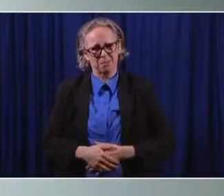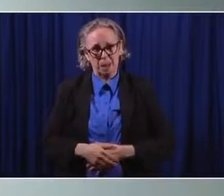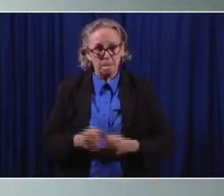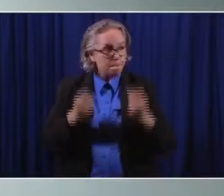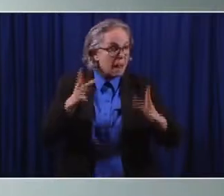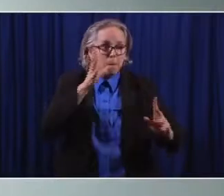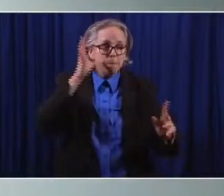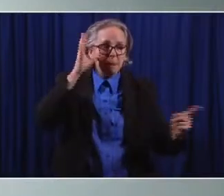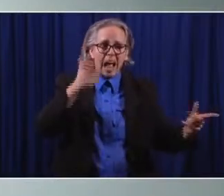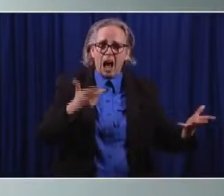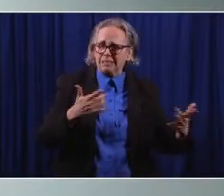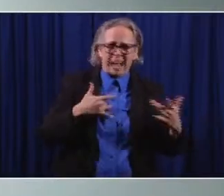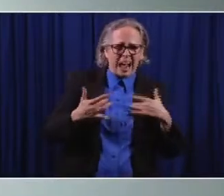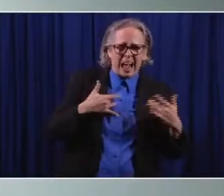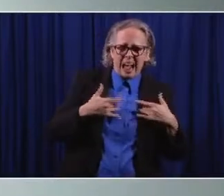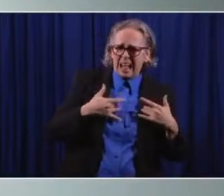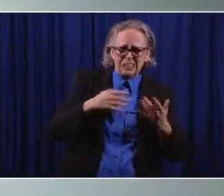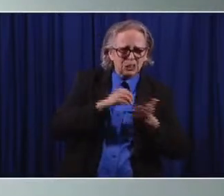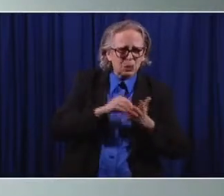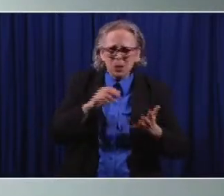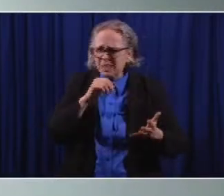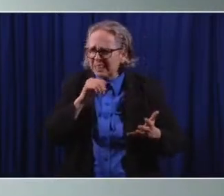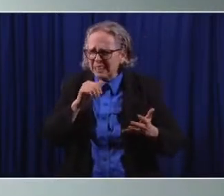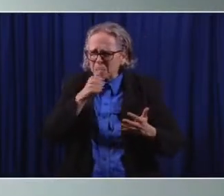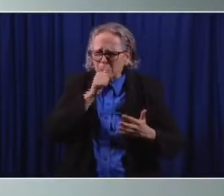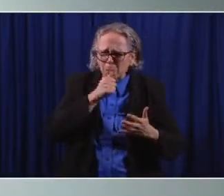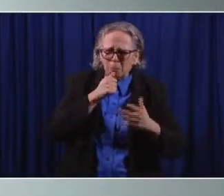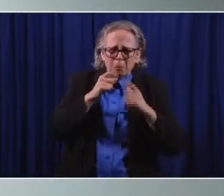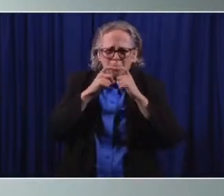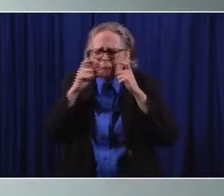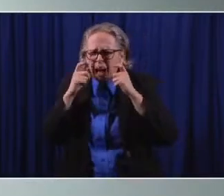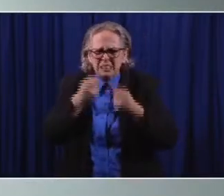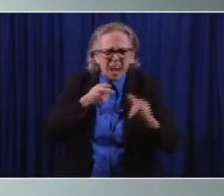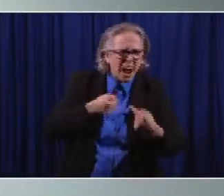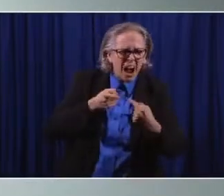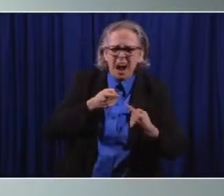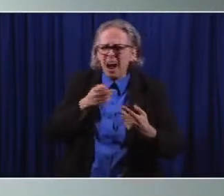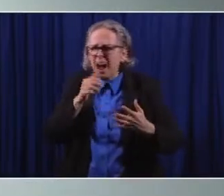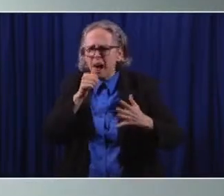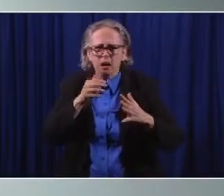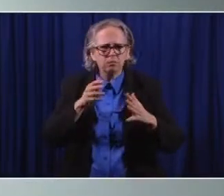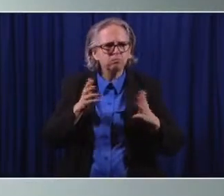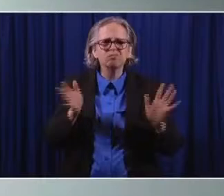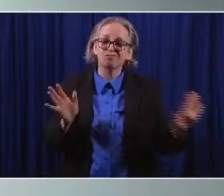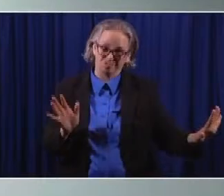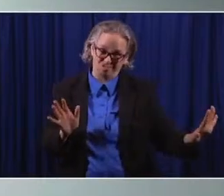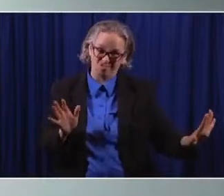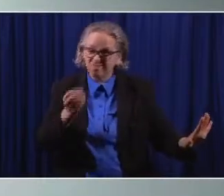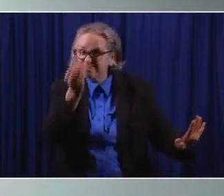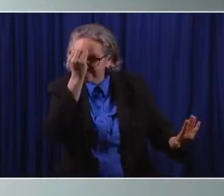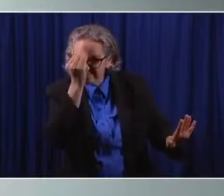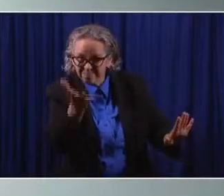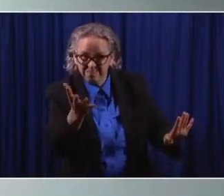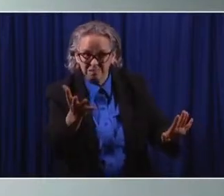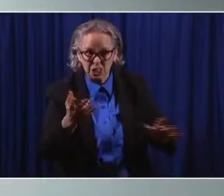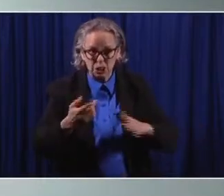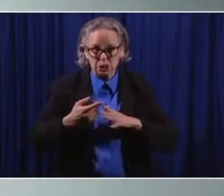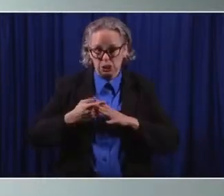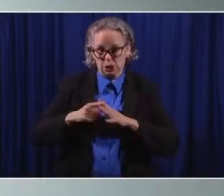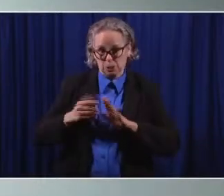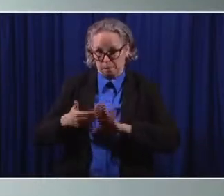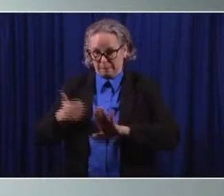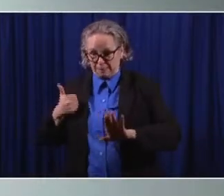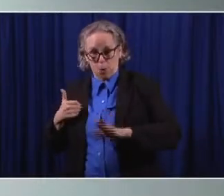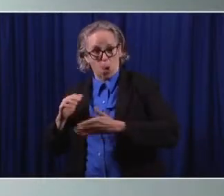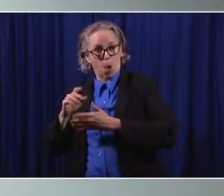wear masks all day long. I will tell you, we started Barberton preschool here about 2 or 3 years